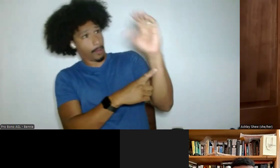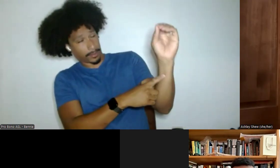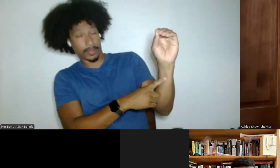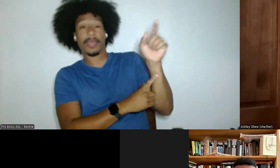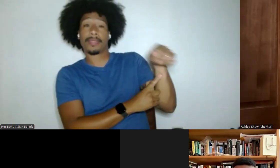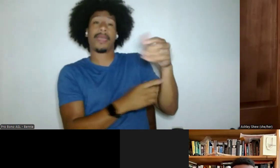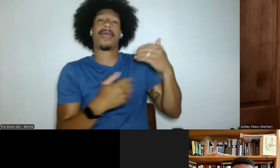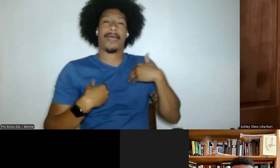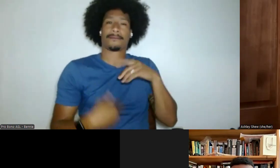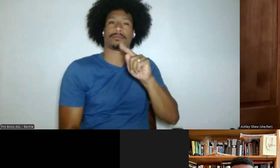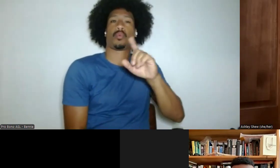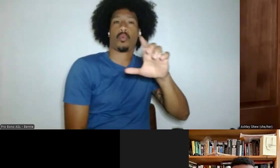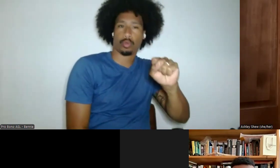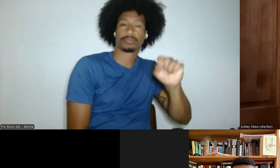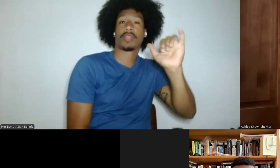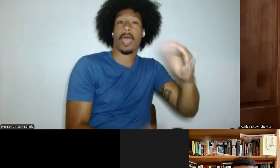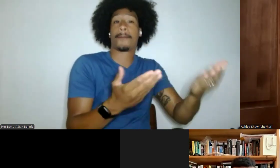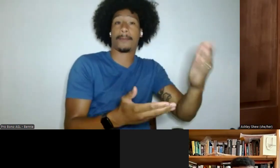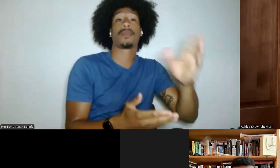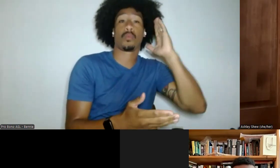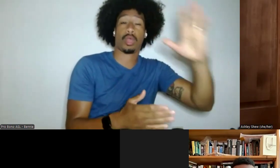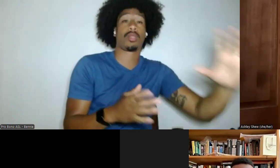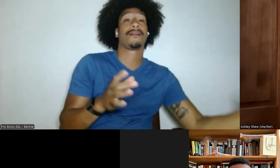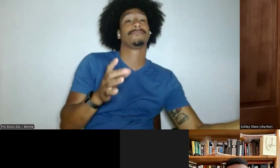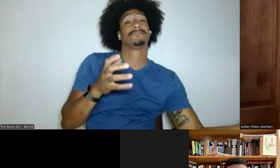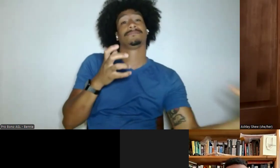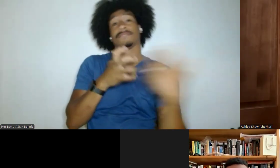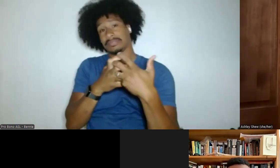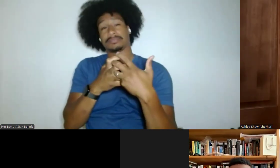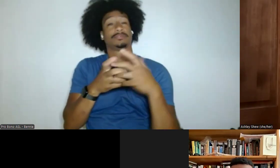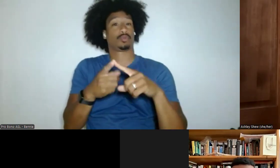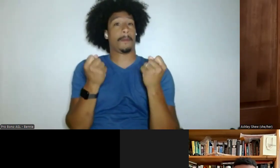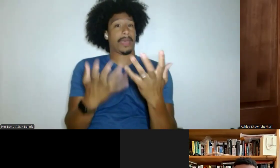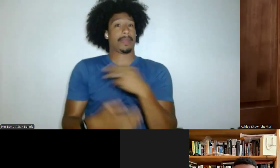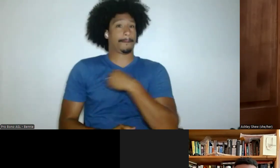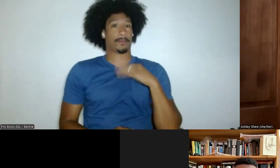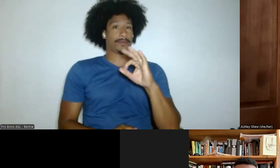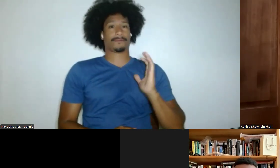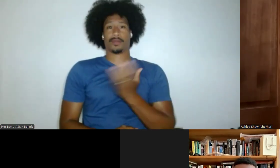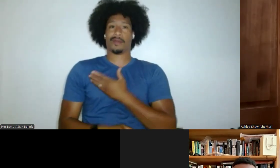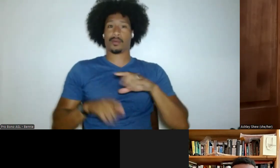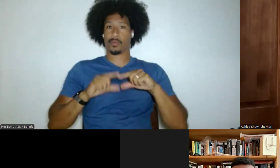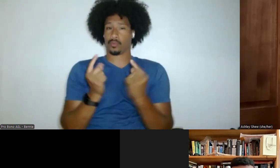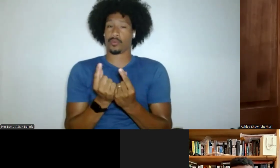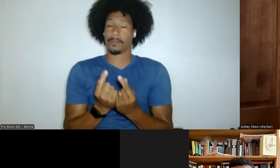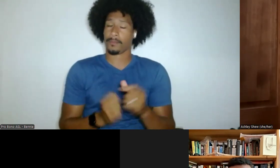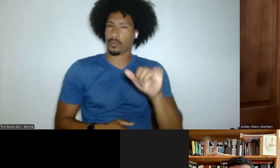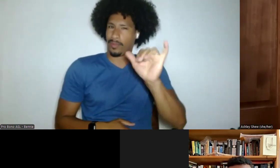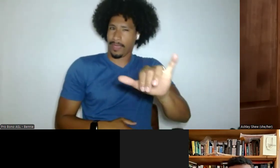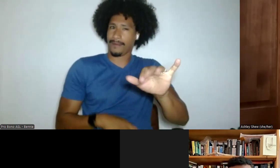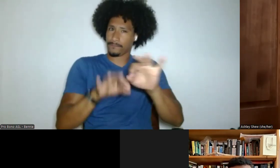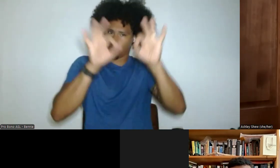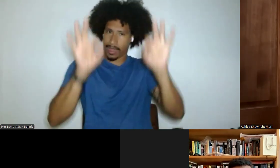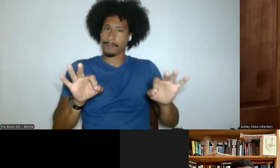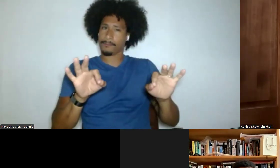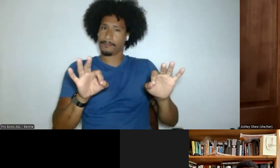might be relevant to many members of our group. And so that framework is kind of fluid in